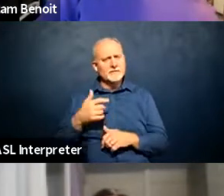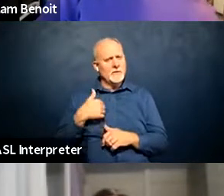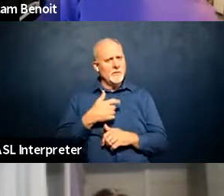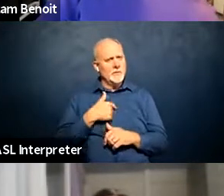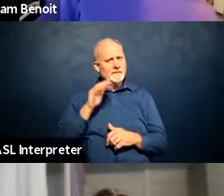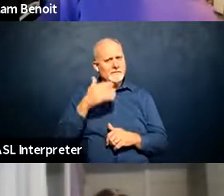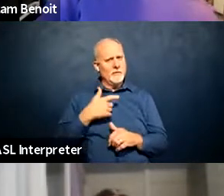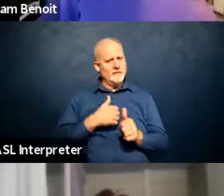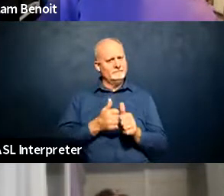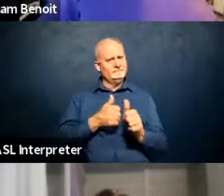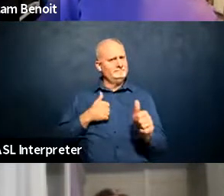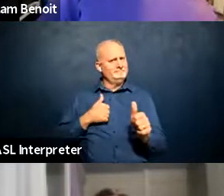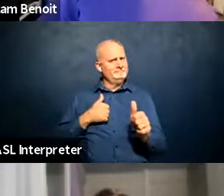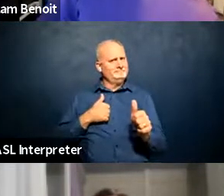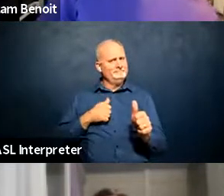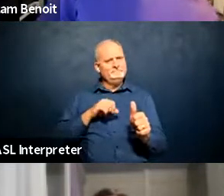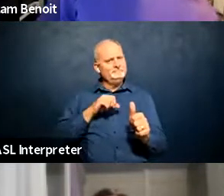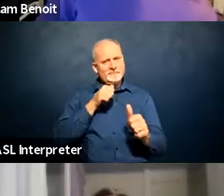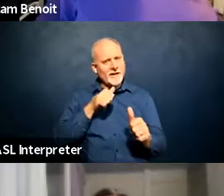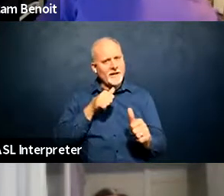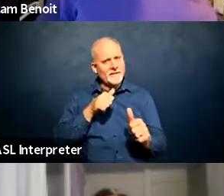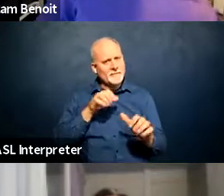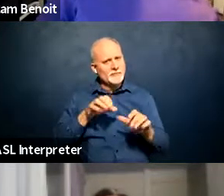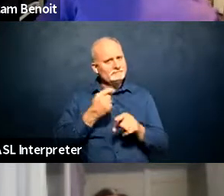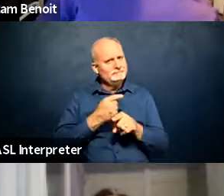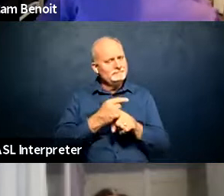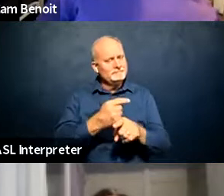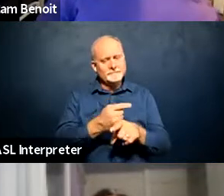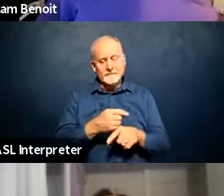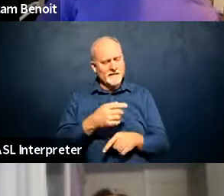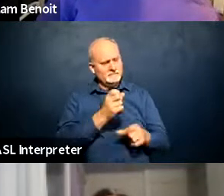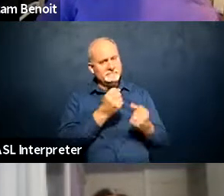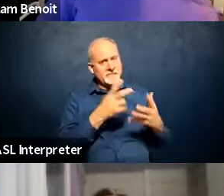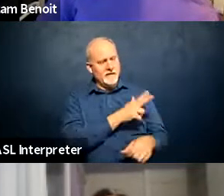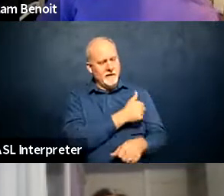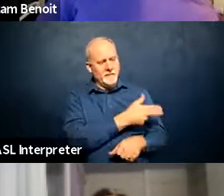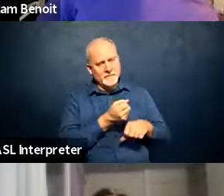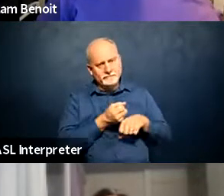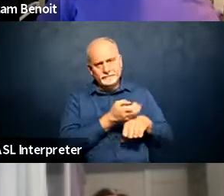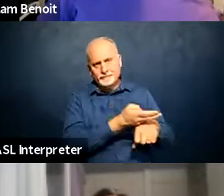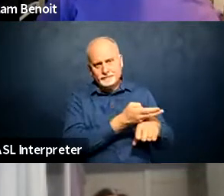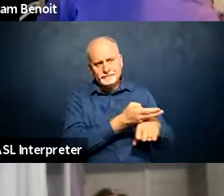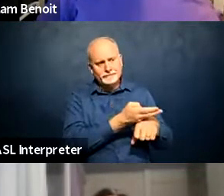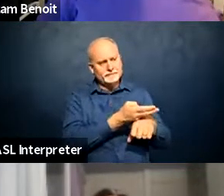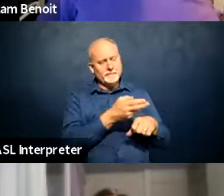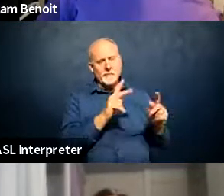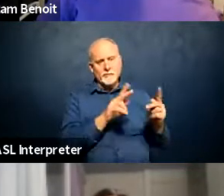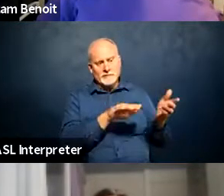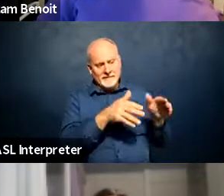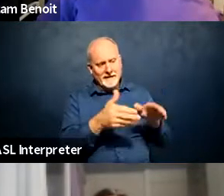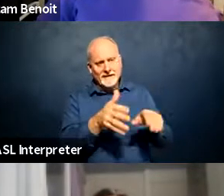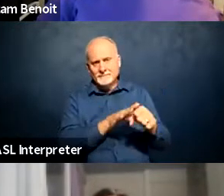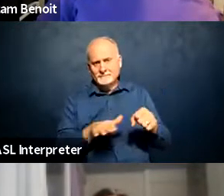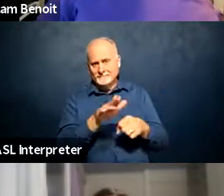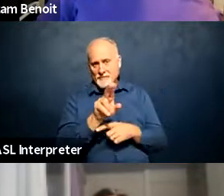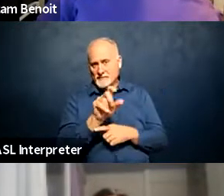country and are still challenged by the number of hospital admissions and deaths that are occurring across our land. And